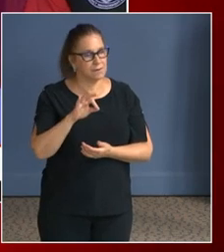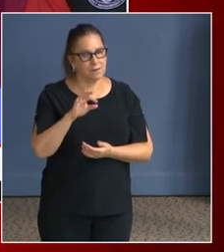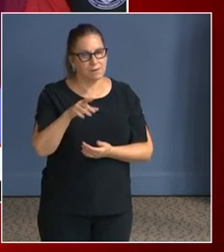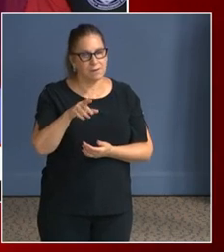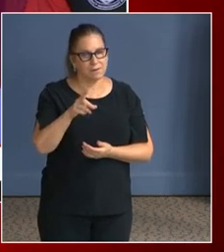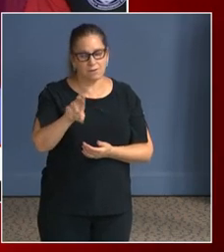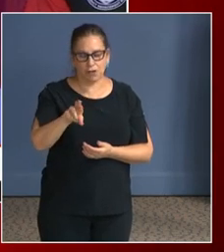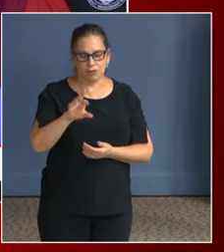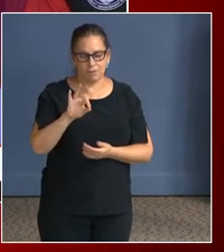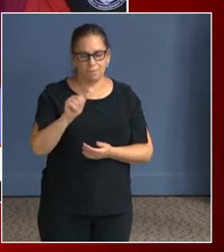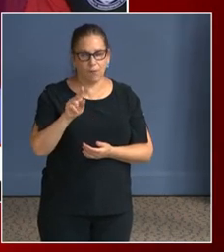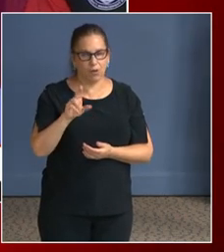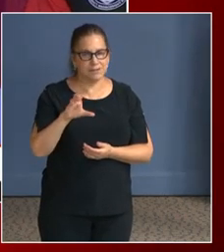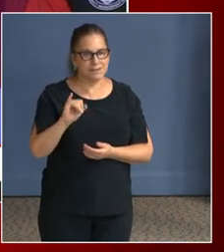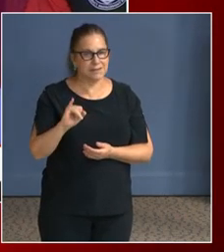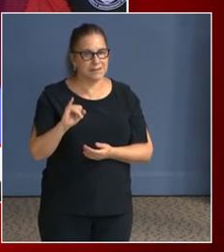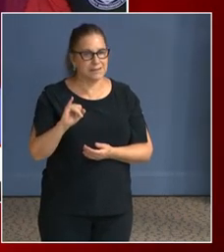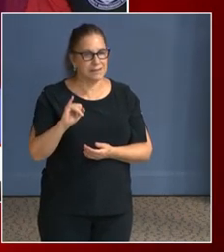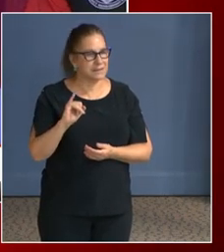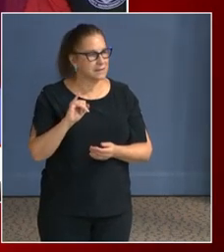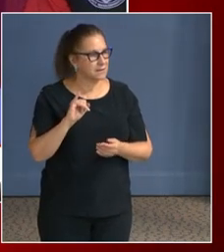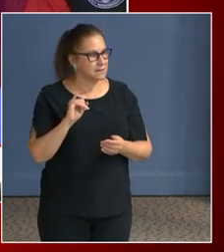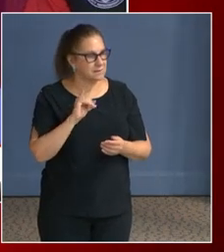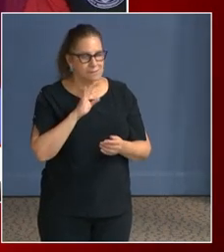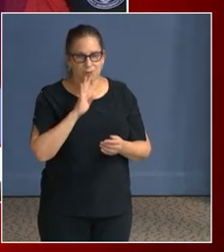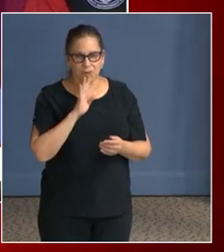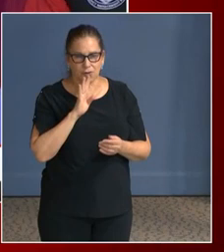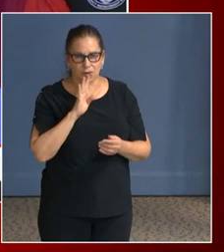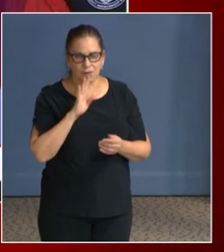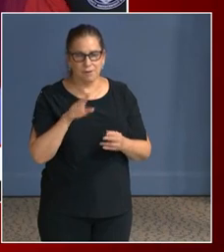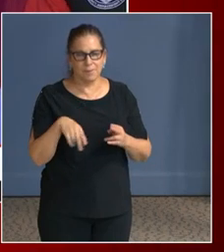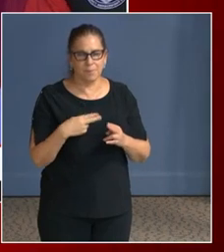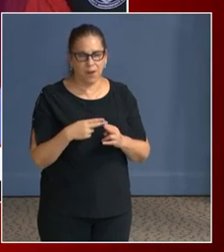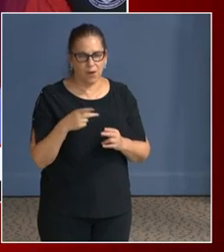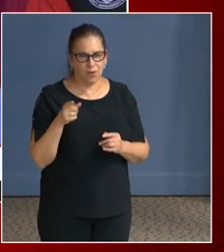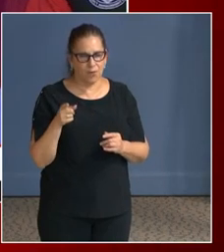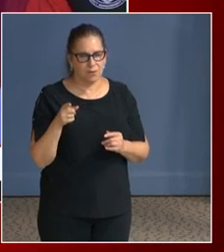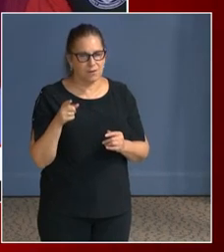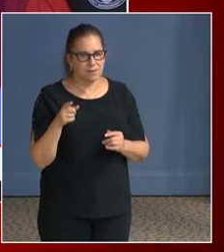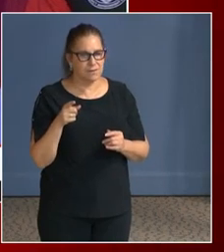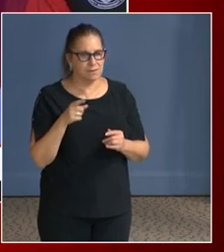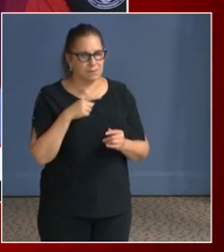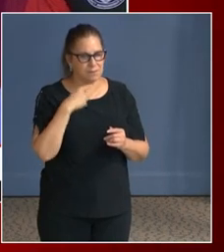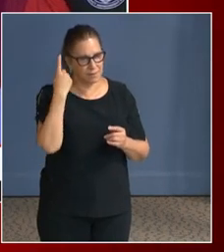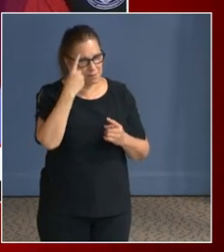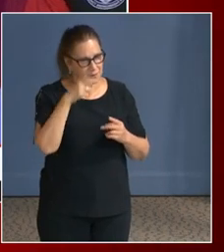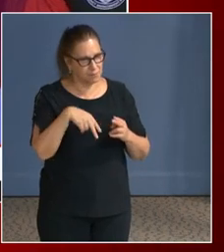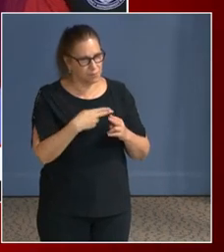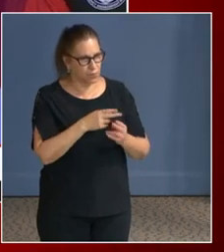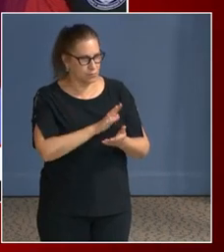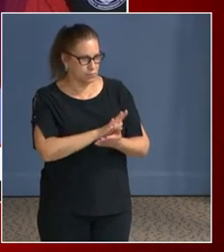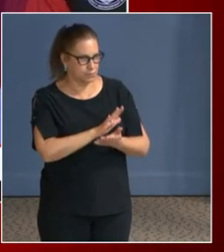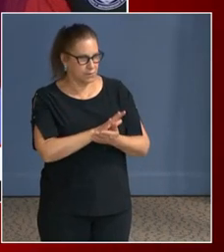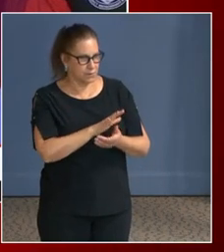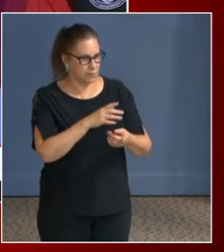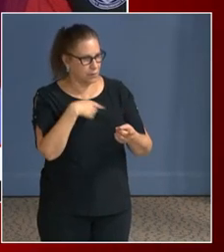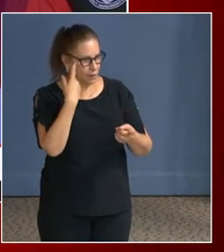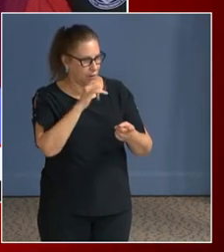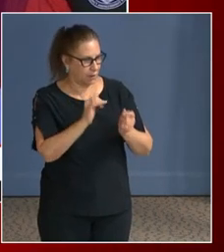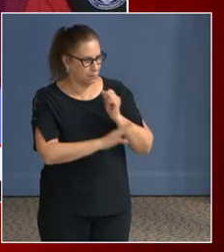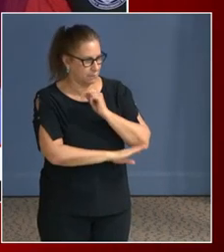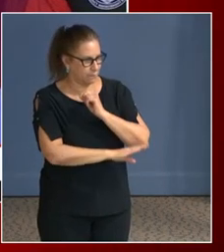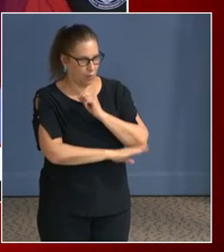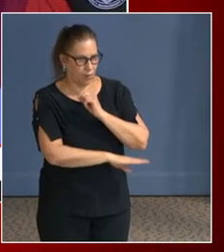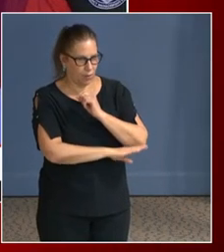to have in-person school, and I know you've released some preliminary thoughts on what school will look like in the fall. Is